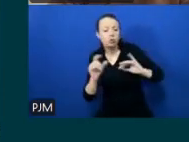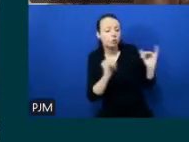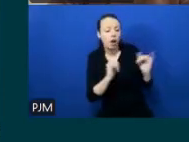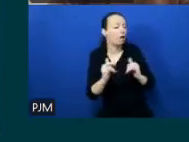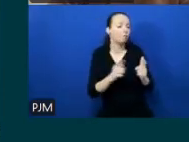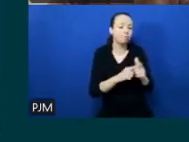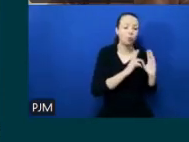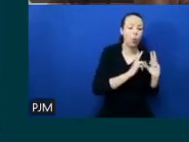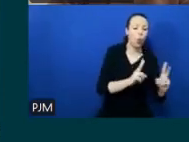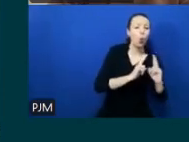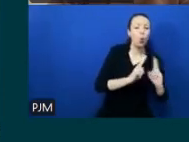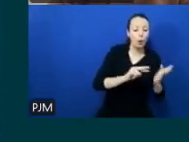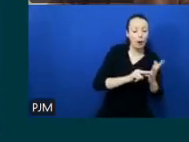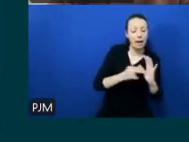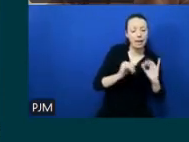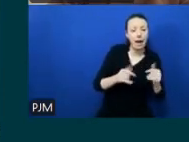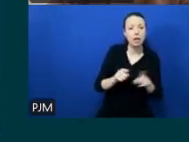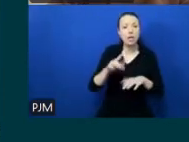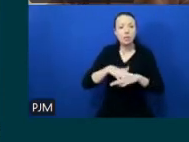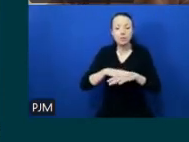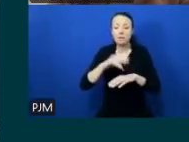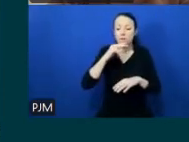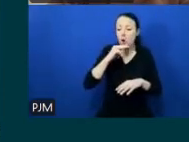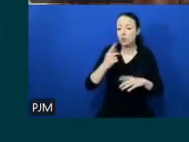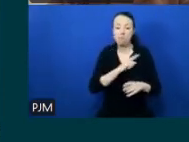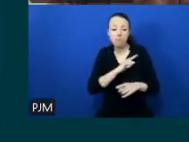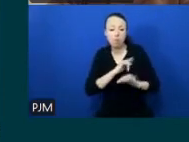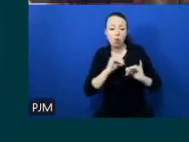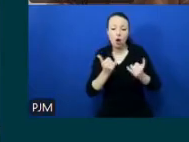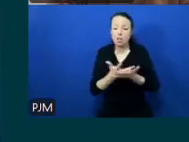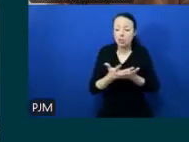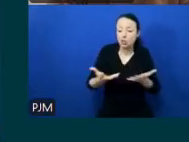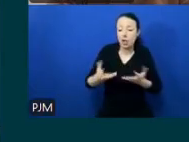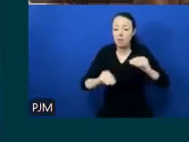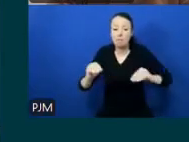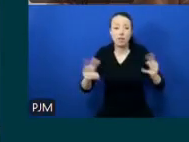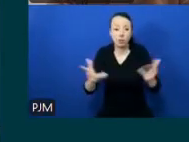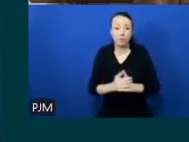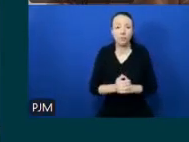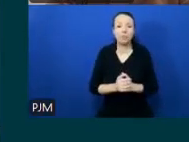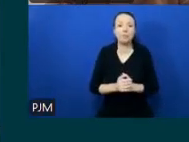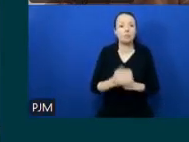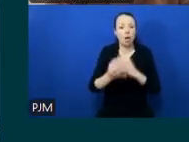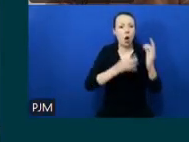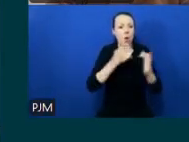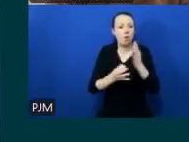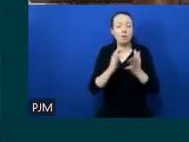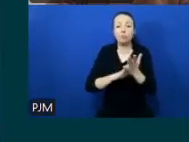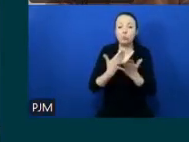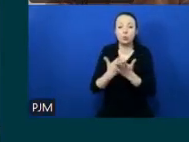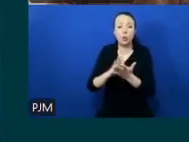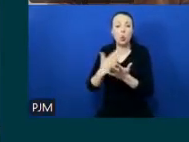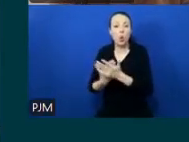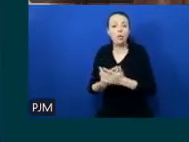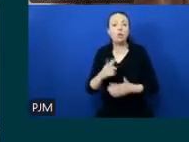make this approach concrete, I will present case studies from Lausanne and other Swiss cities where biodiversity has